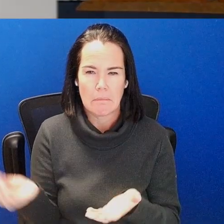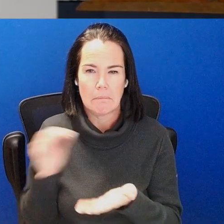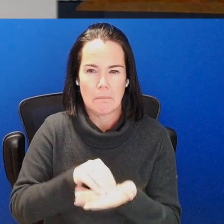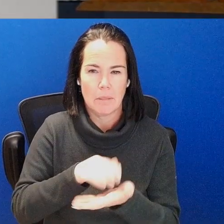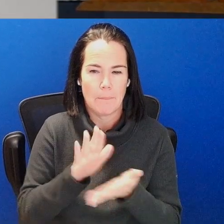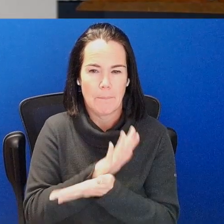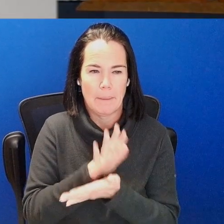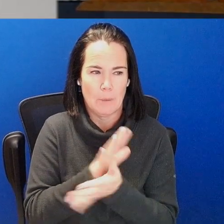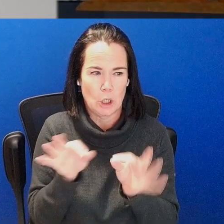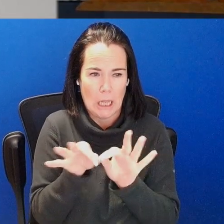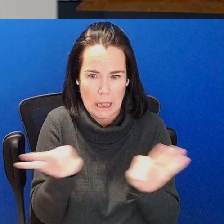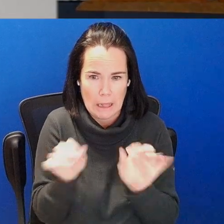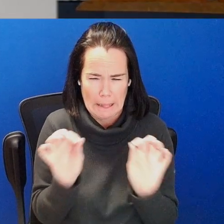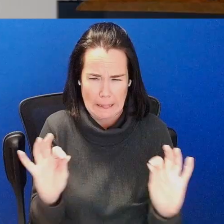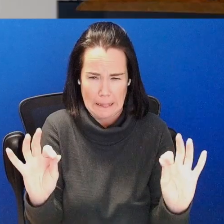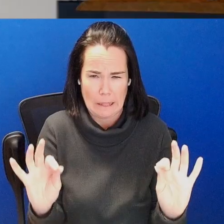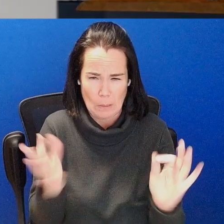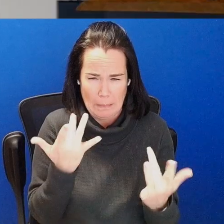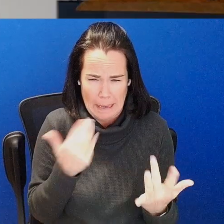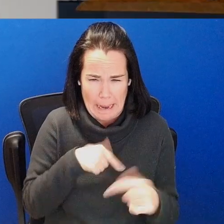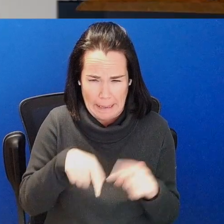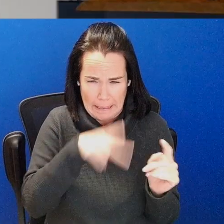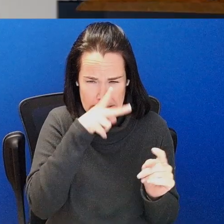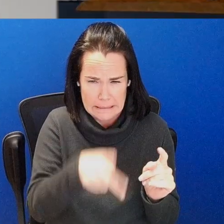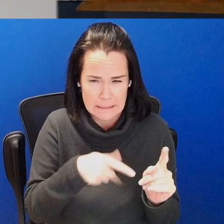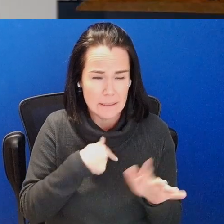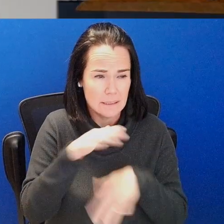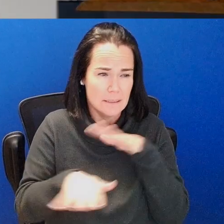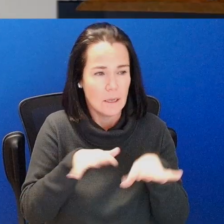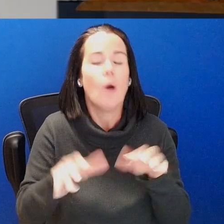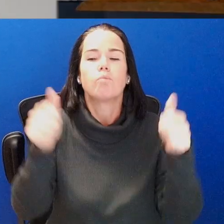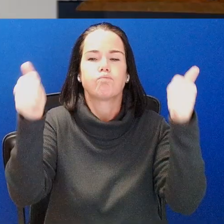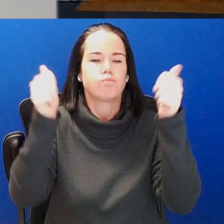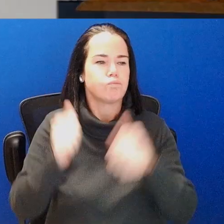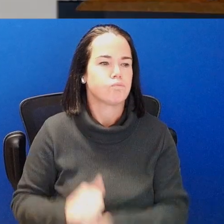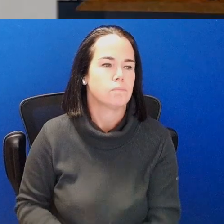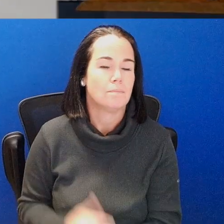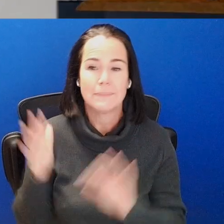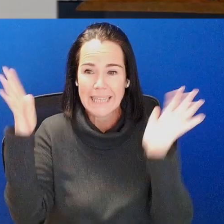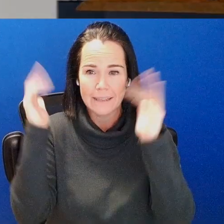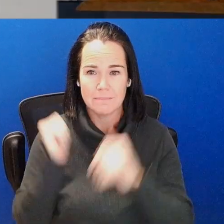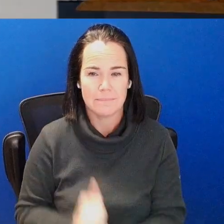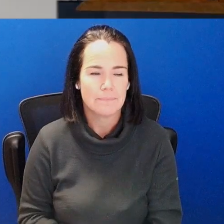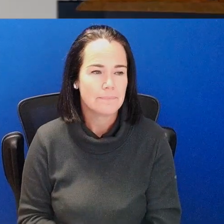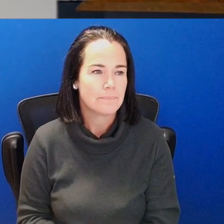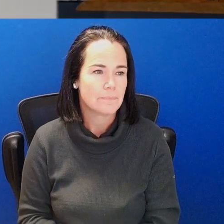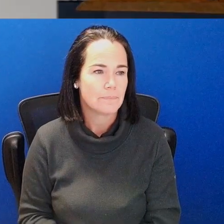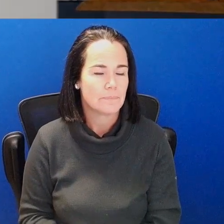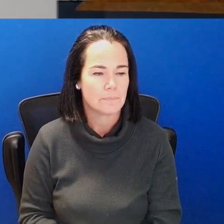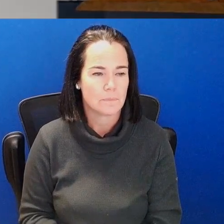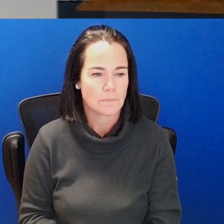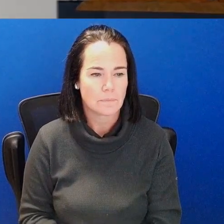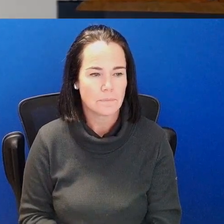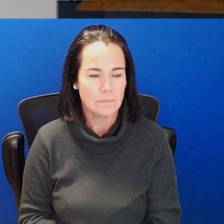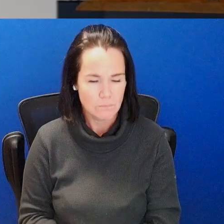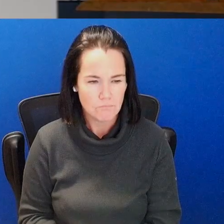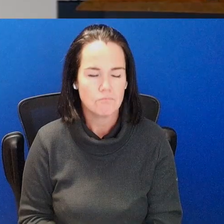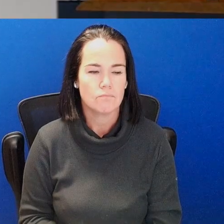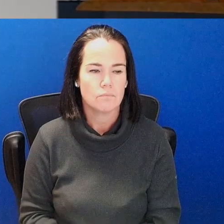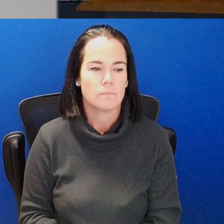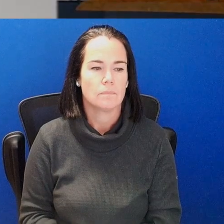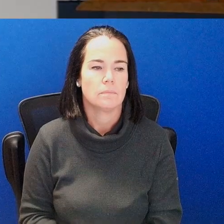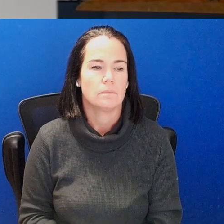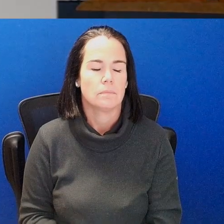back on the paper. I can't see the paper. Oh, there we go. Yay. All